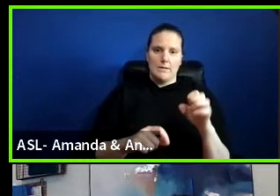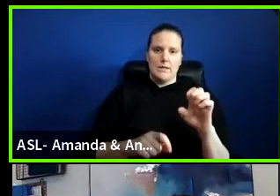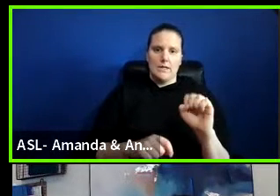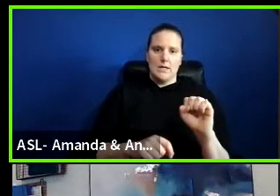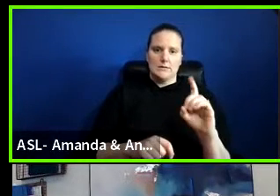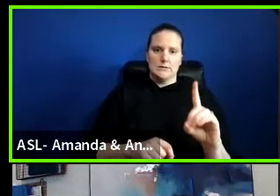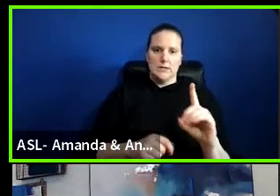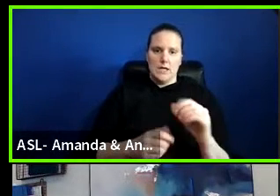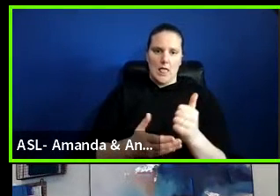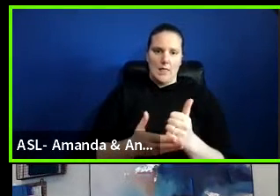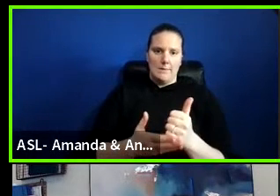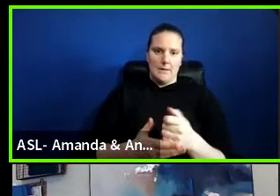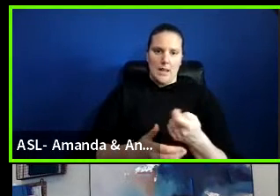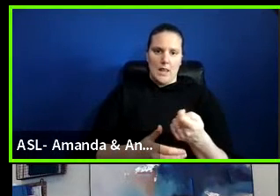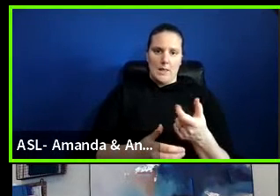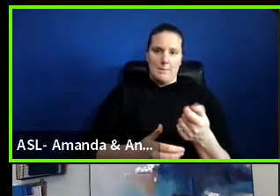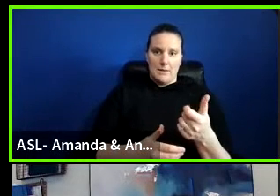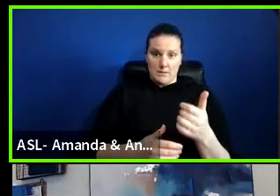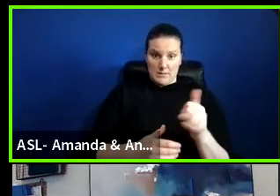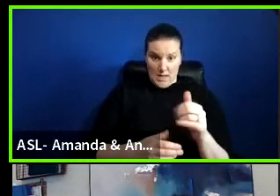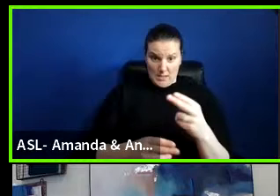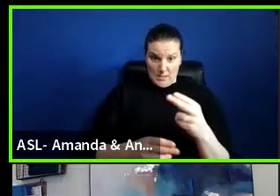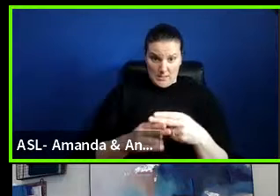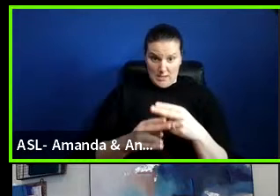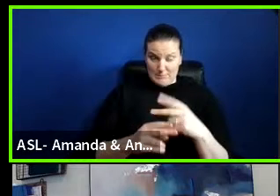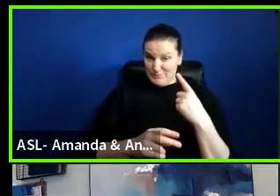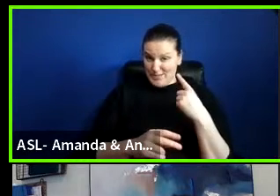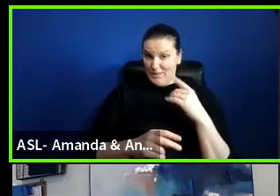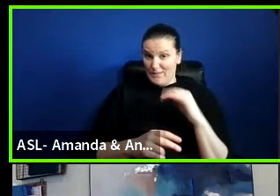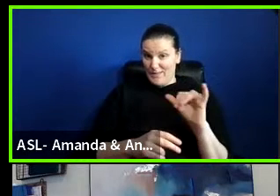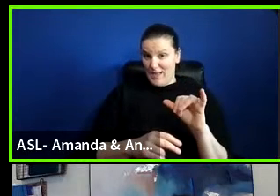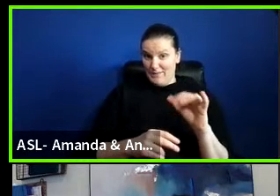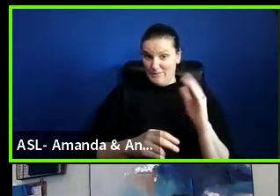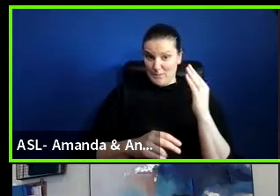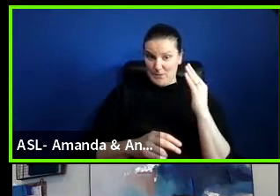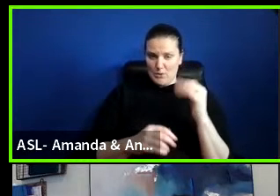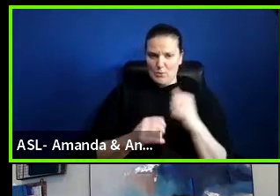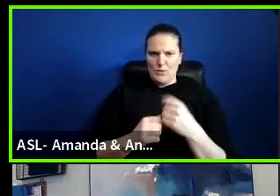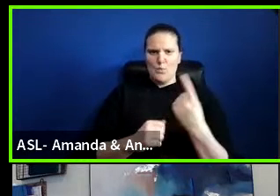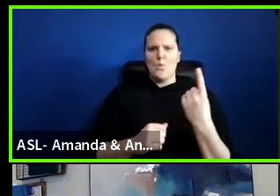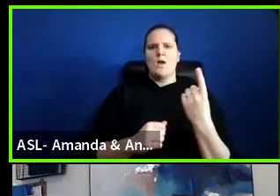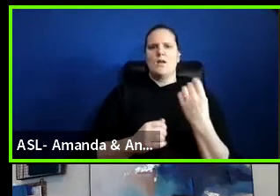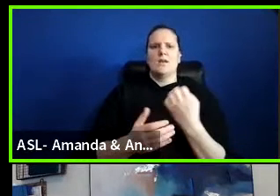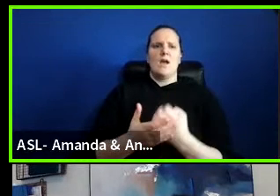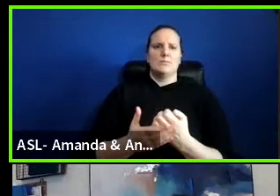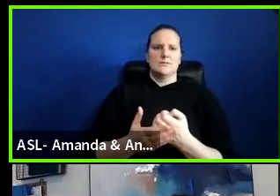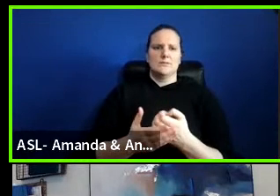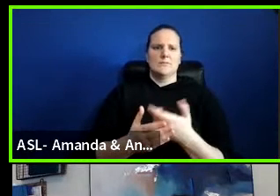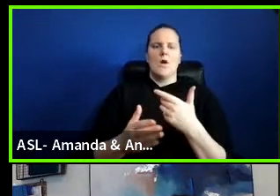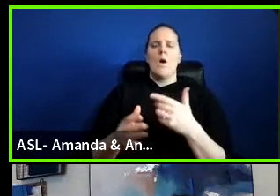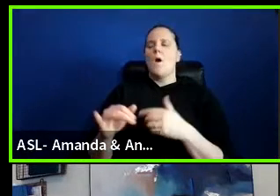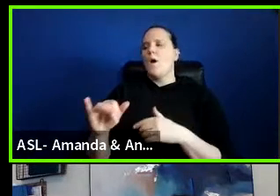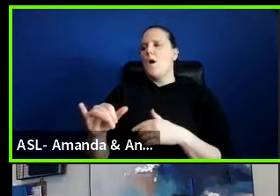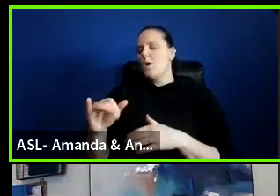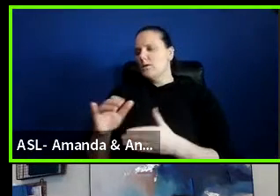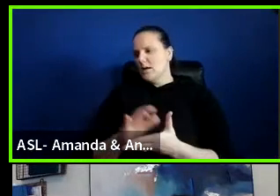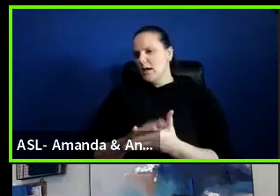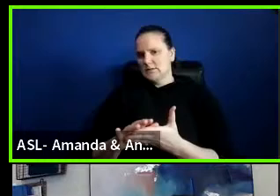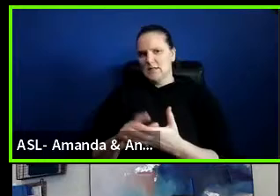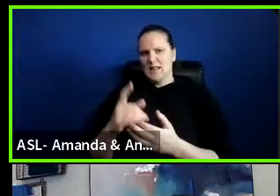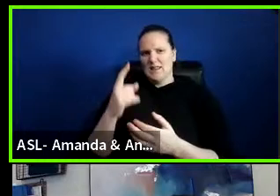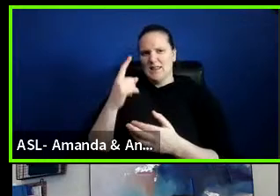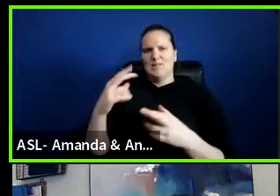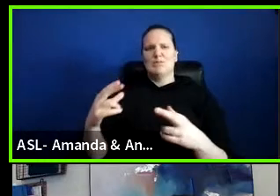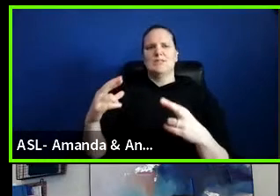think, helping a little bit, if that name sounds familiar, as one of the economists before he retired. Yeah, I think he's retired